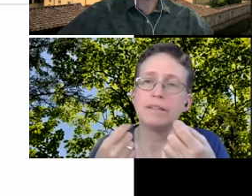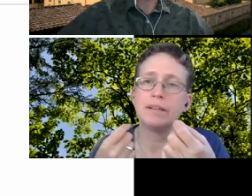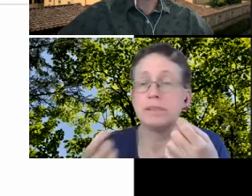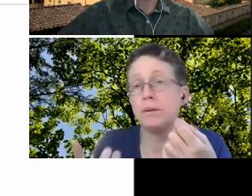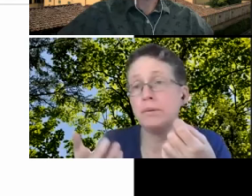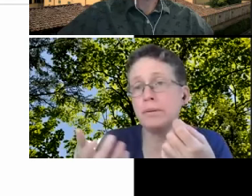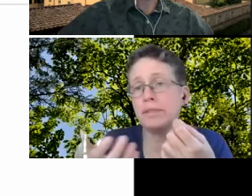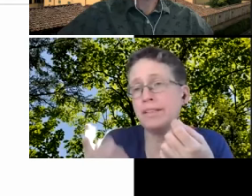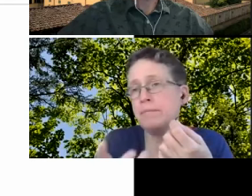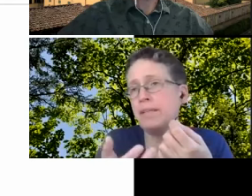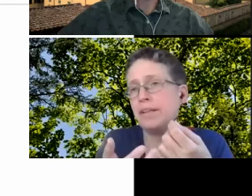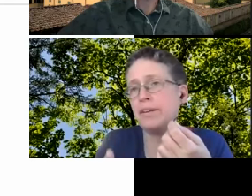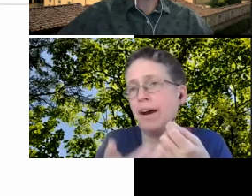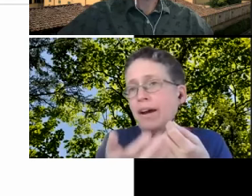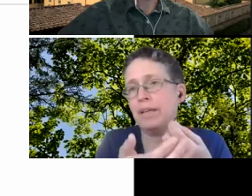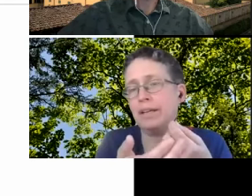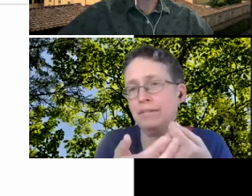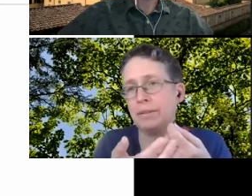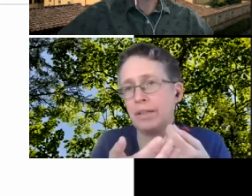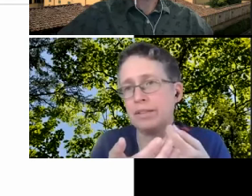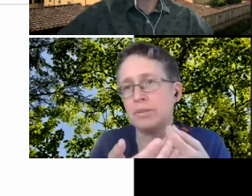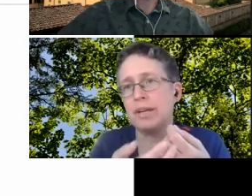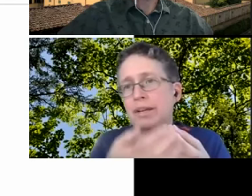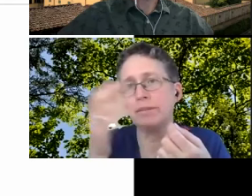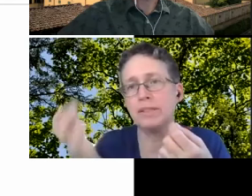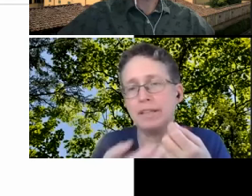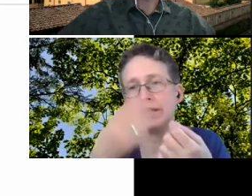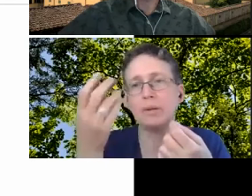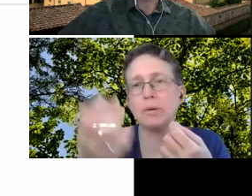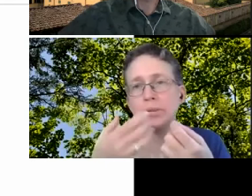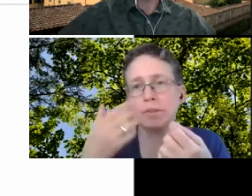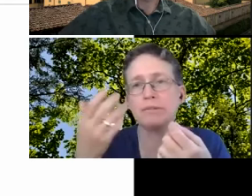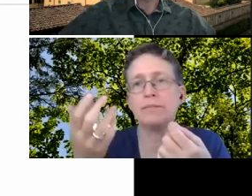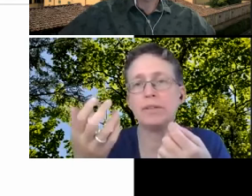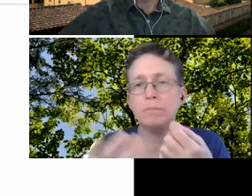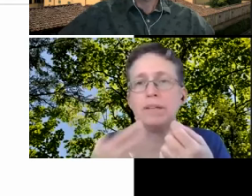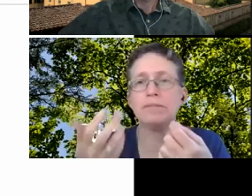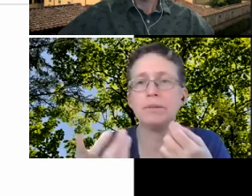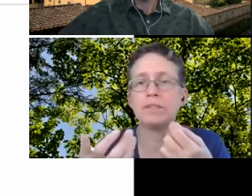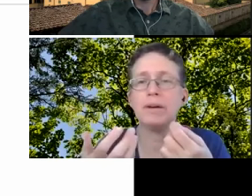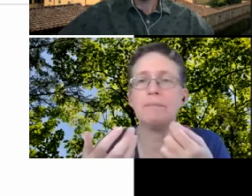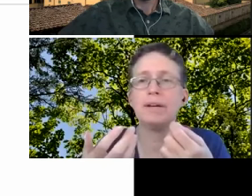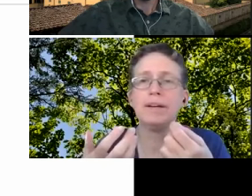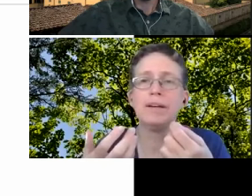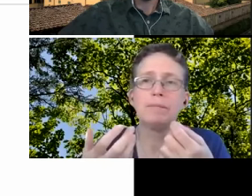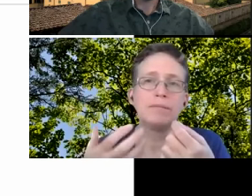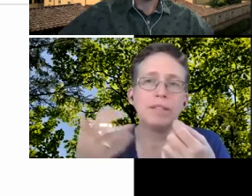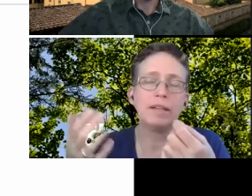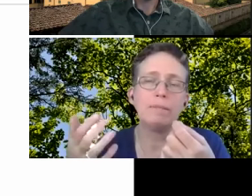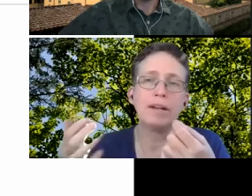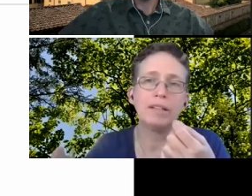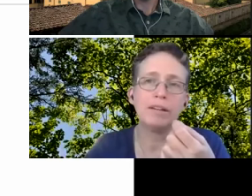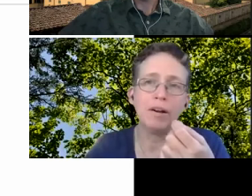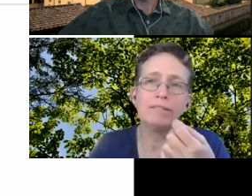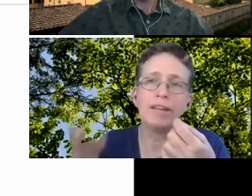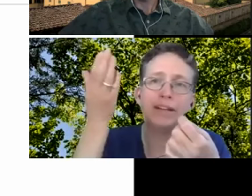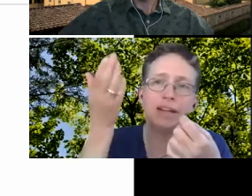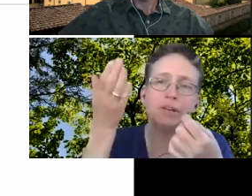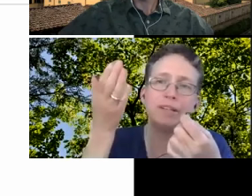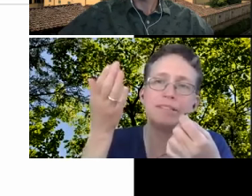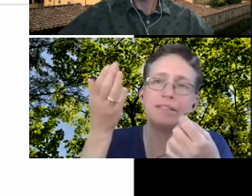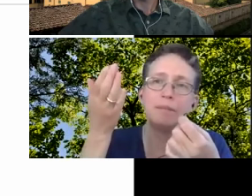is, so that doesn't mean that they're not being influenced or influencing this whole sort of human influenced web. Because if we think about it, all of